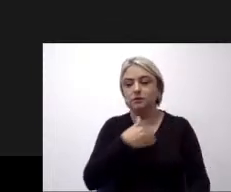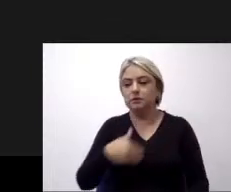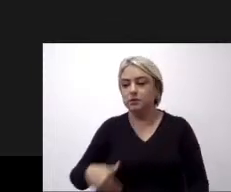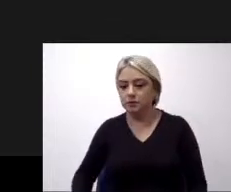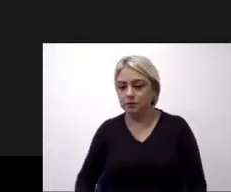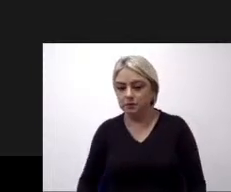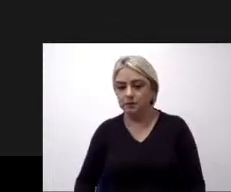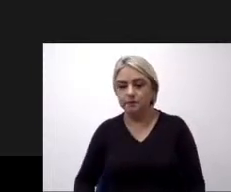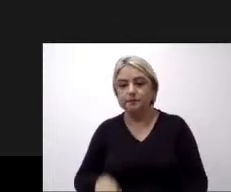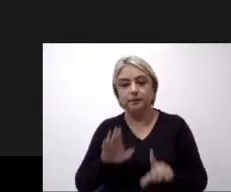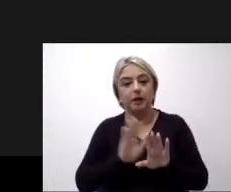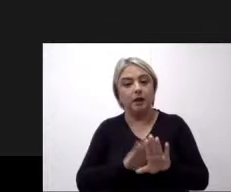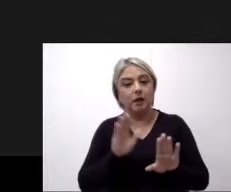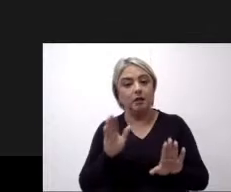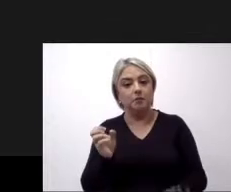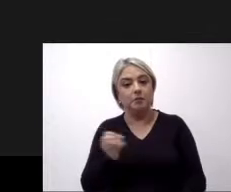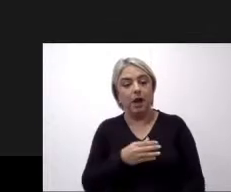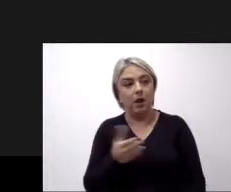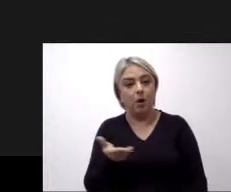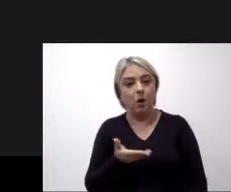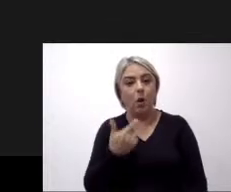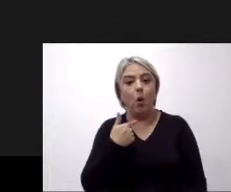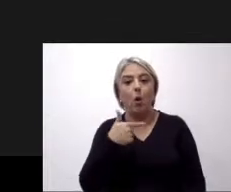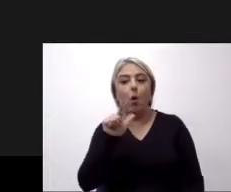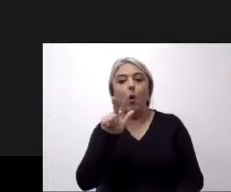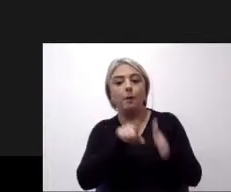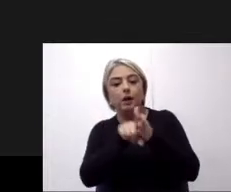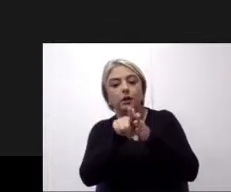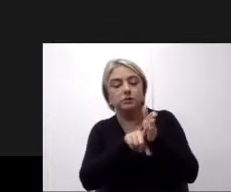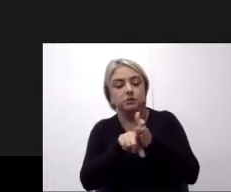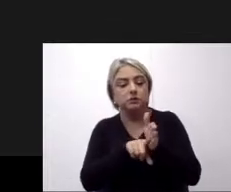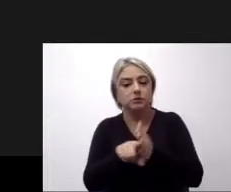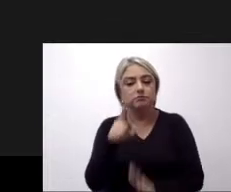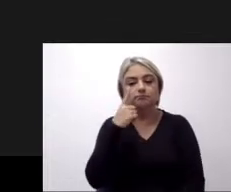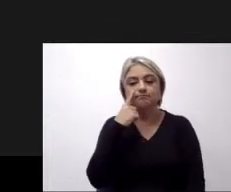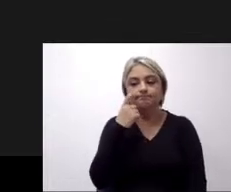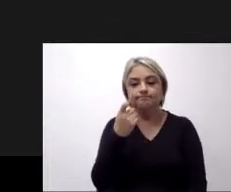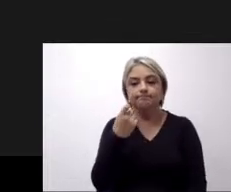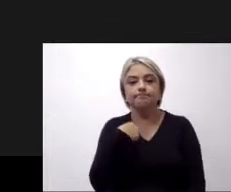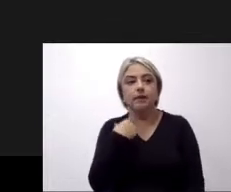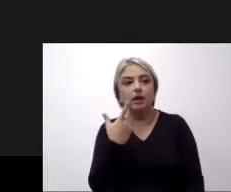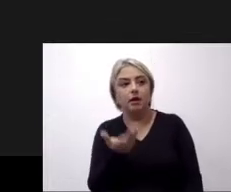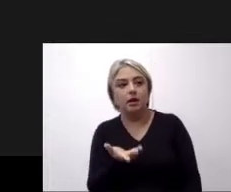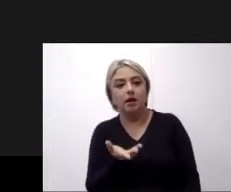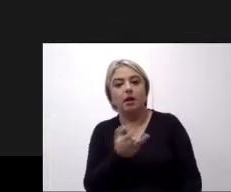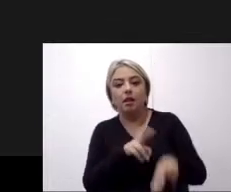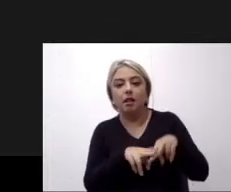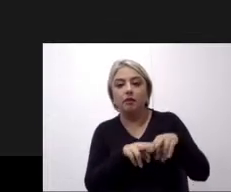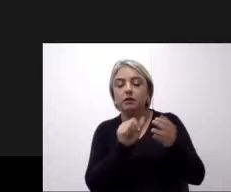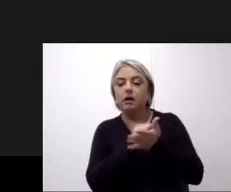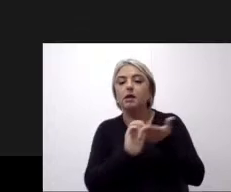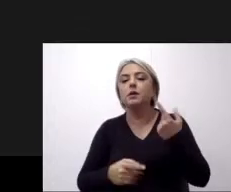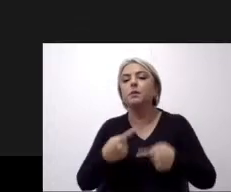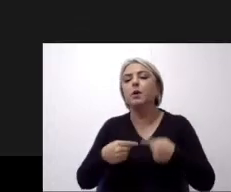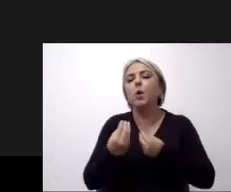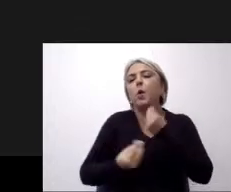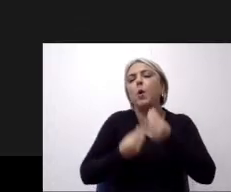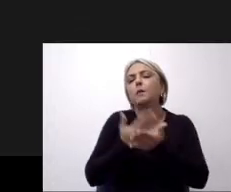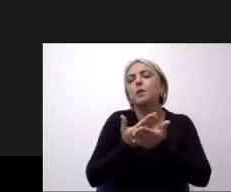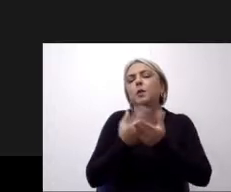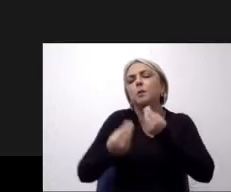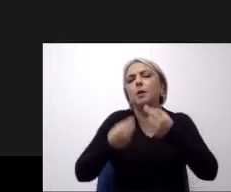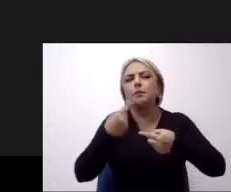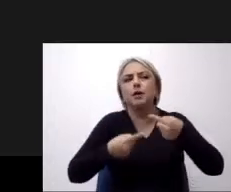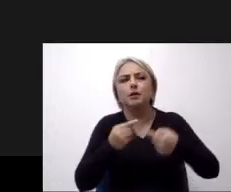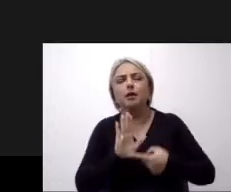other research, also interested in gender and public action, had studied how public policies contribute to